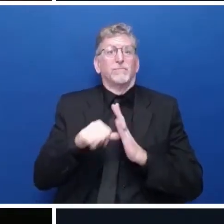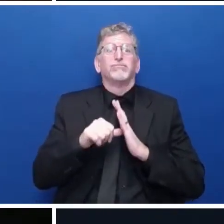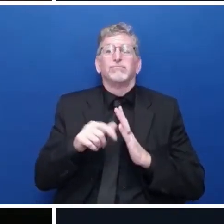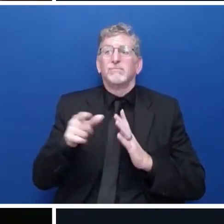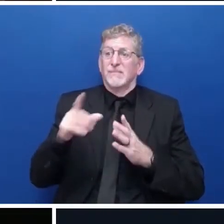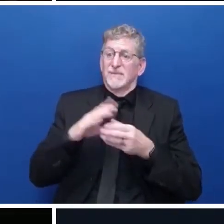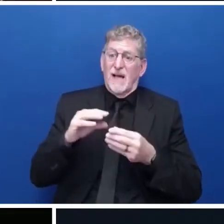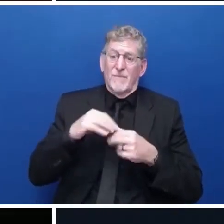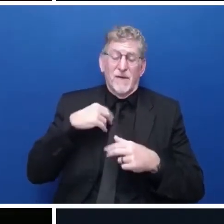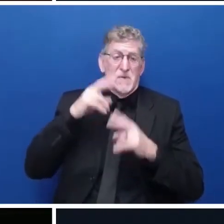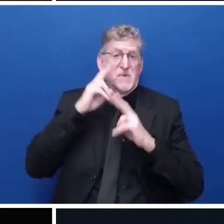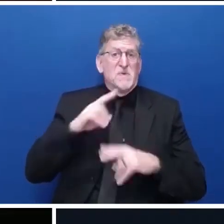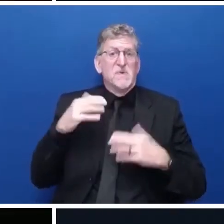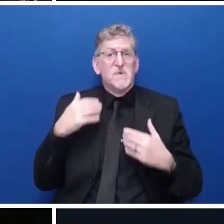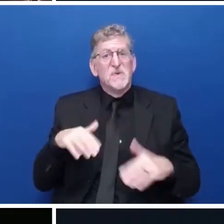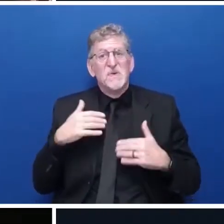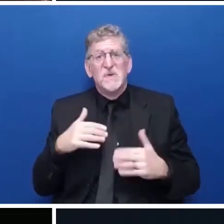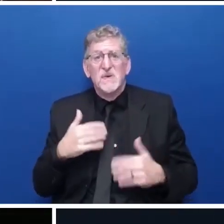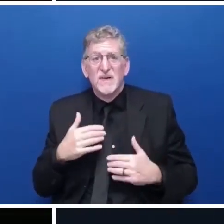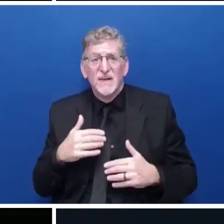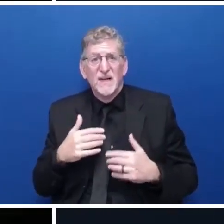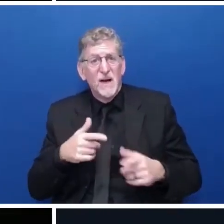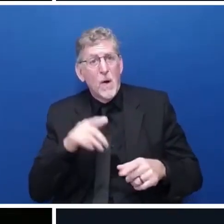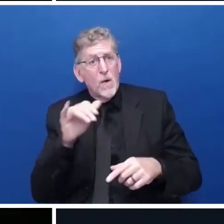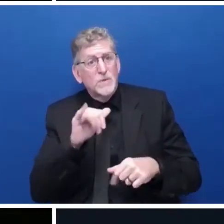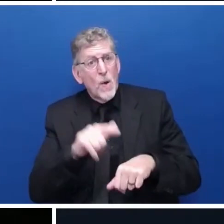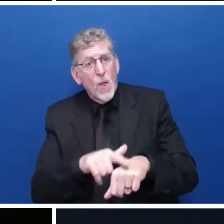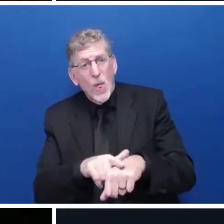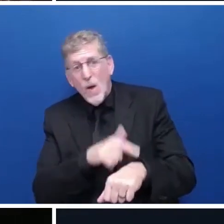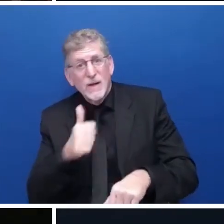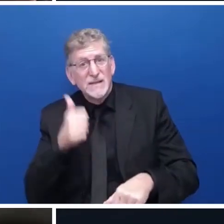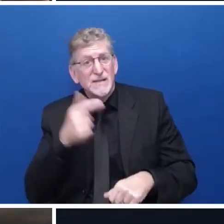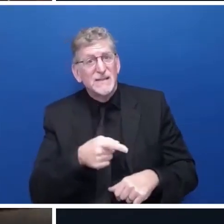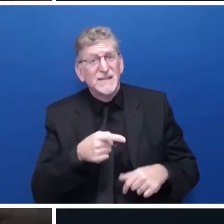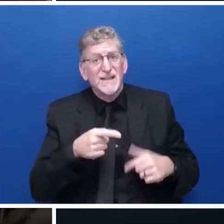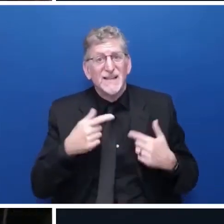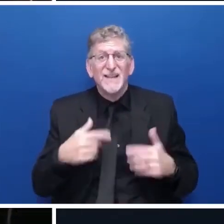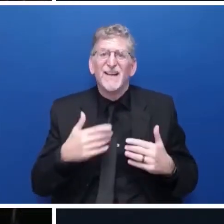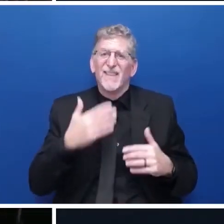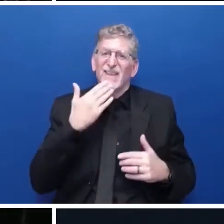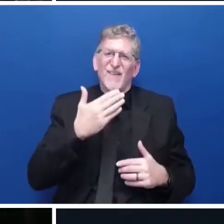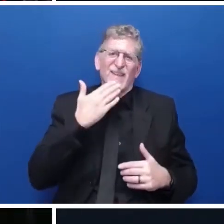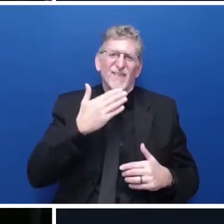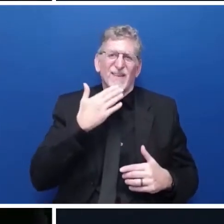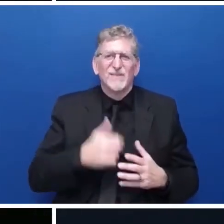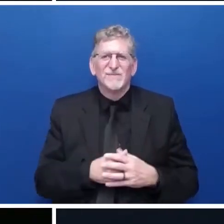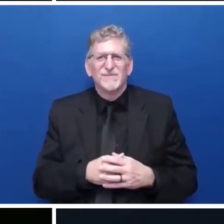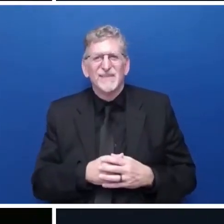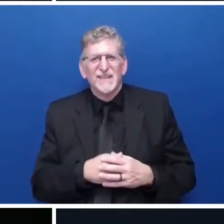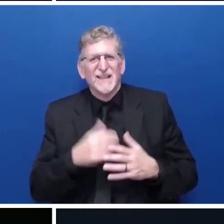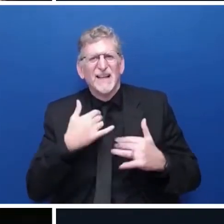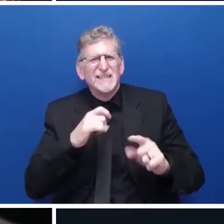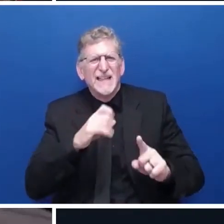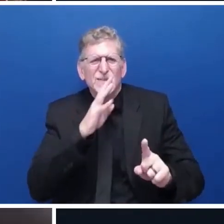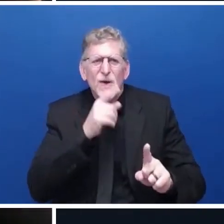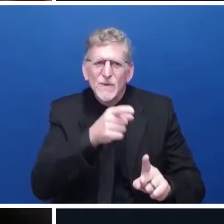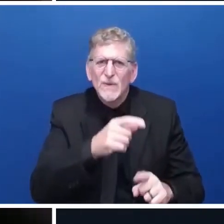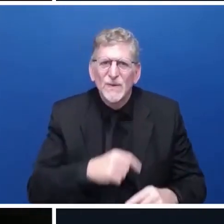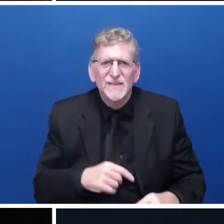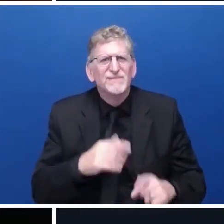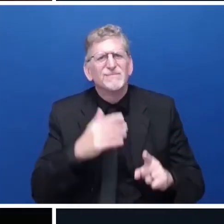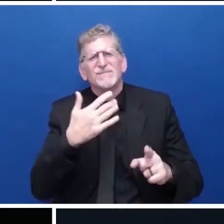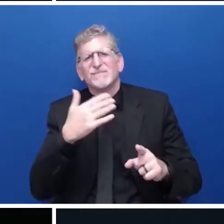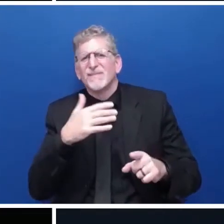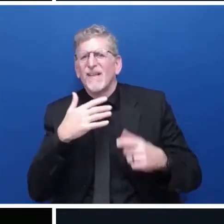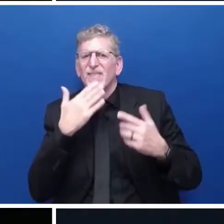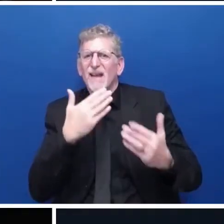longest president. Thank you so much. Take care. Thank you. Still need to talk to you. Congratulations, Mr. President. Thank you. Mr. President. That's